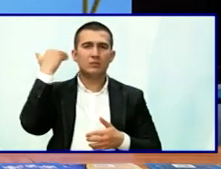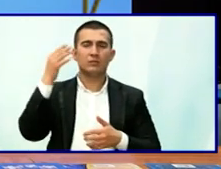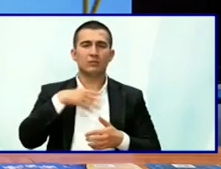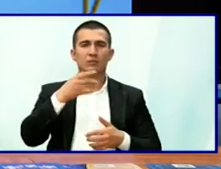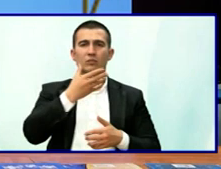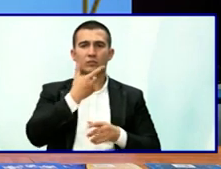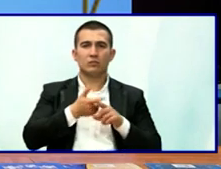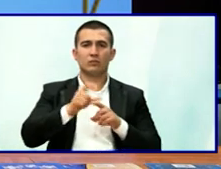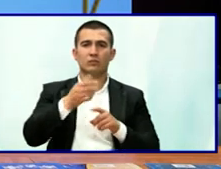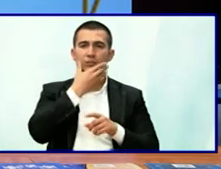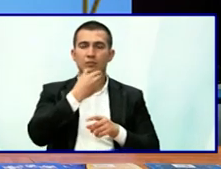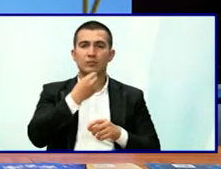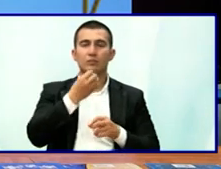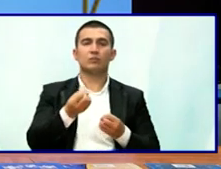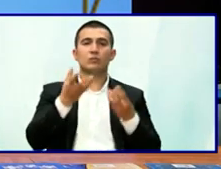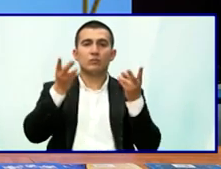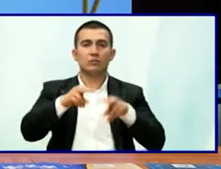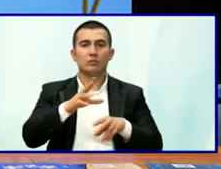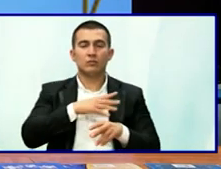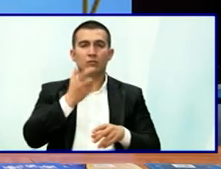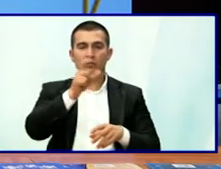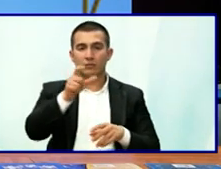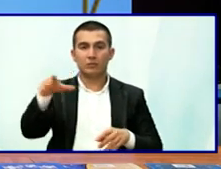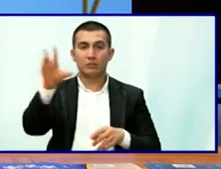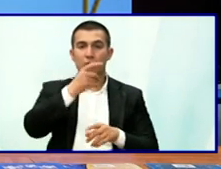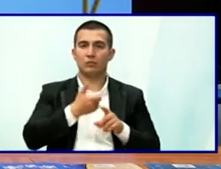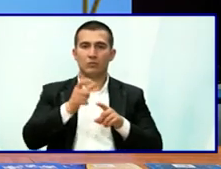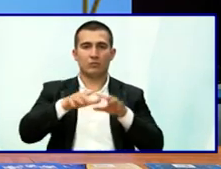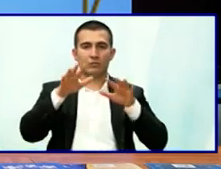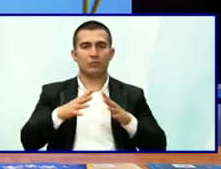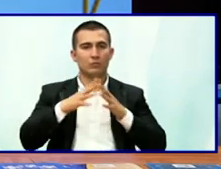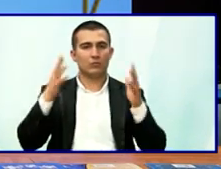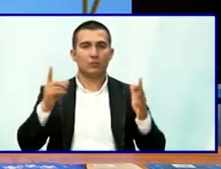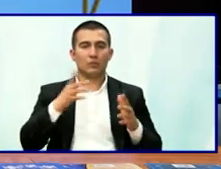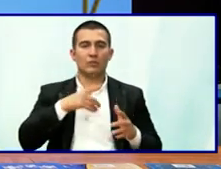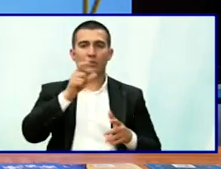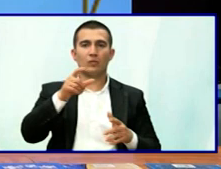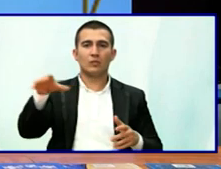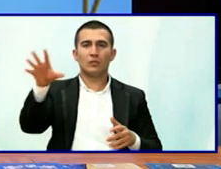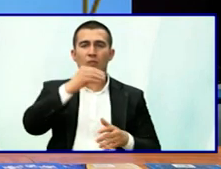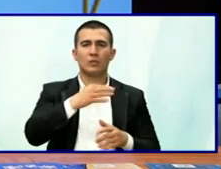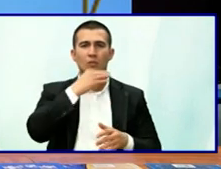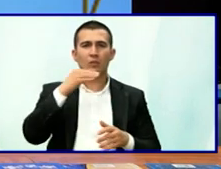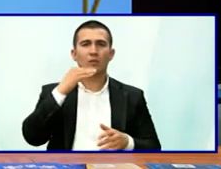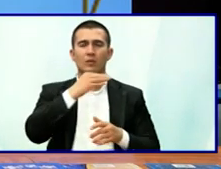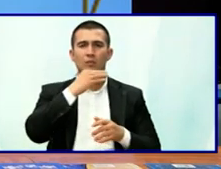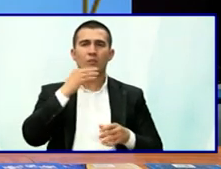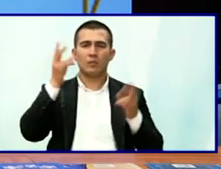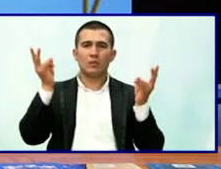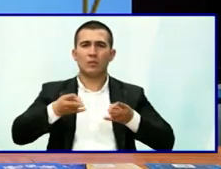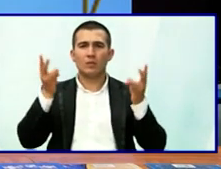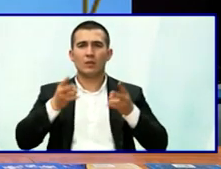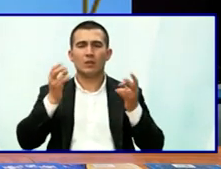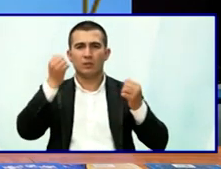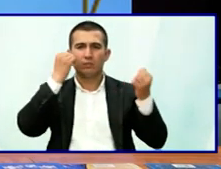chiroyli bir vakil qilib yaratishda xalqimizning o'rni juda kattadir. Chunki xalqimiz nechta talofatlardan omon